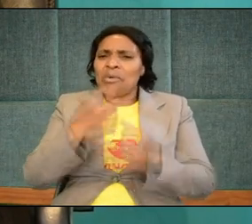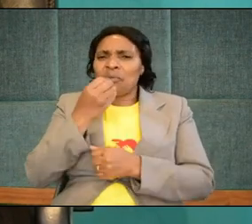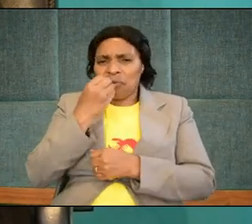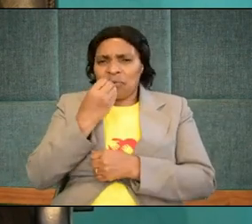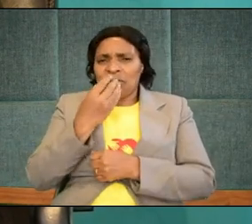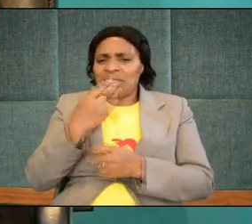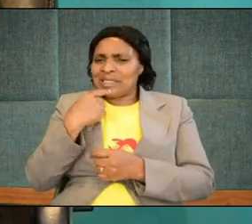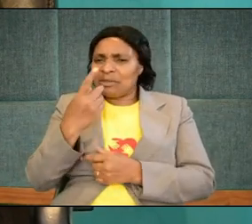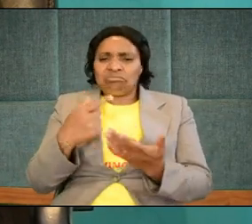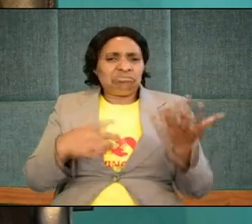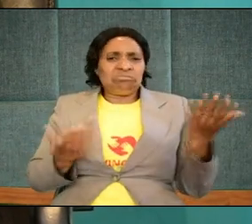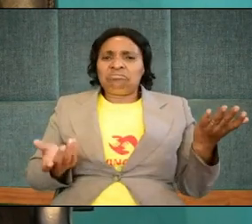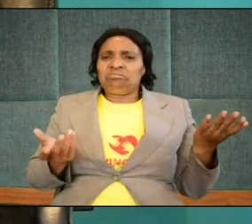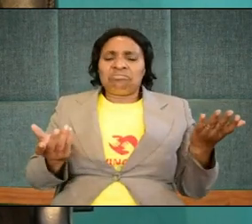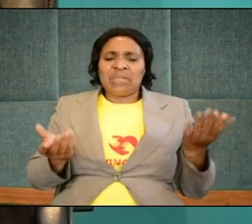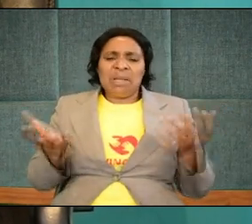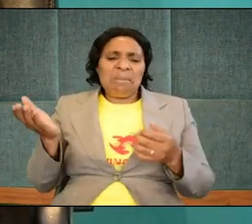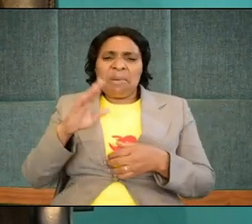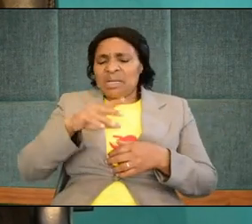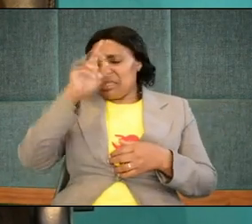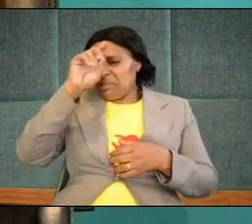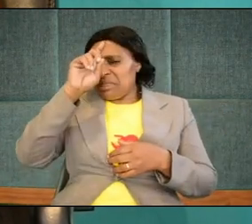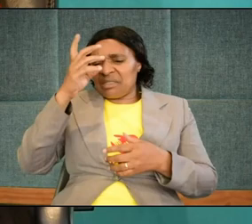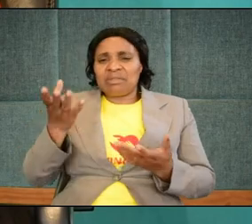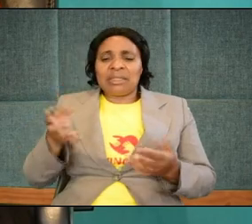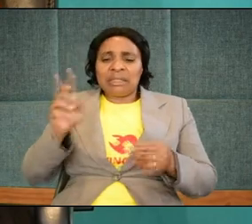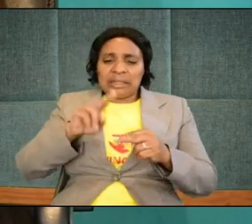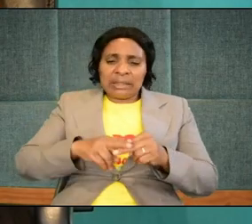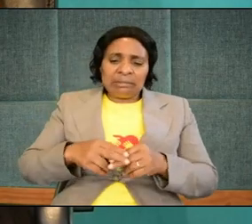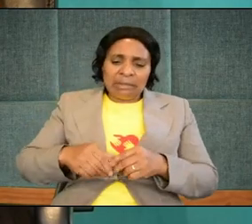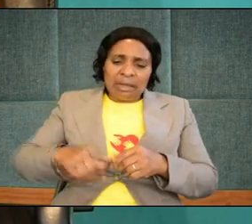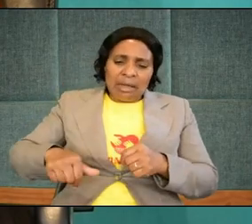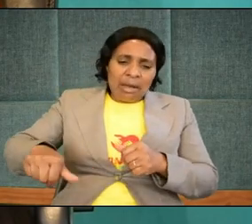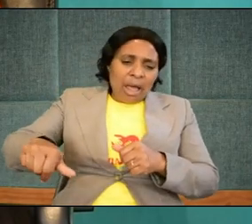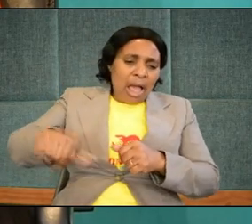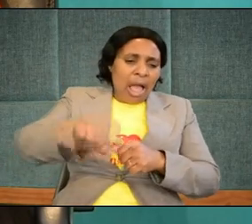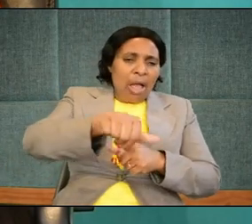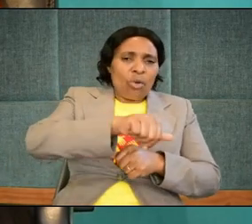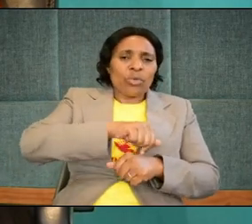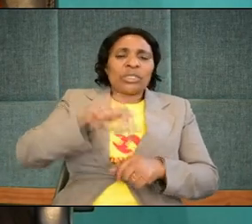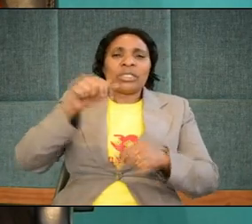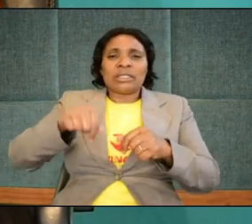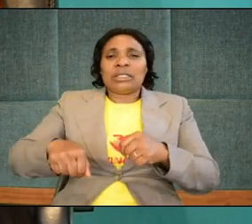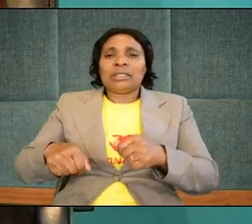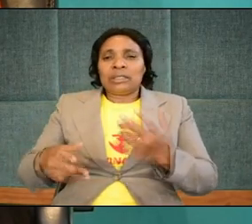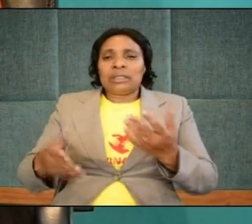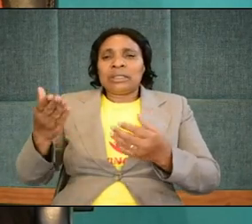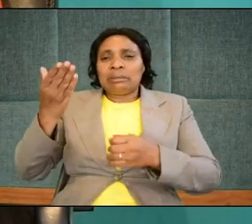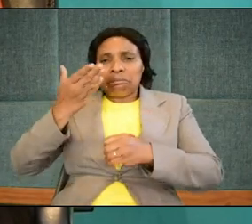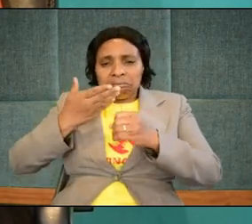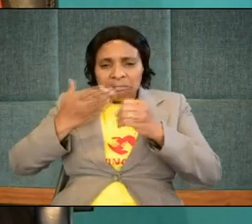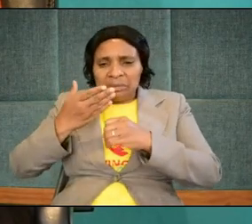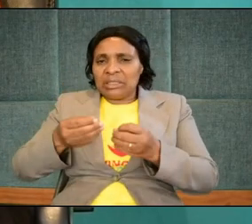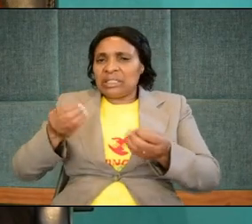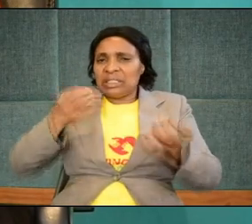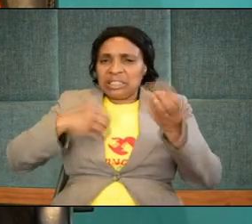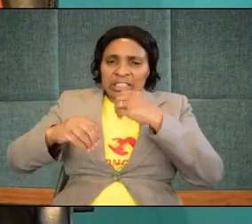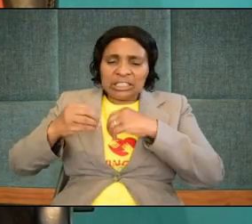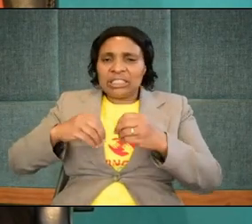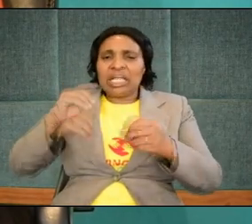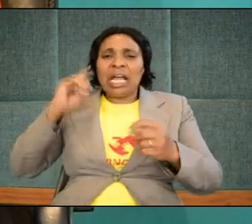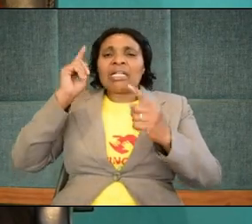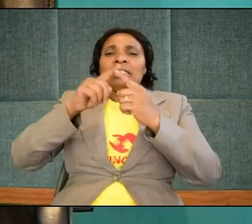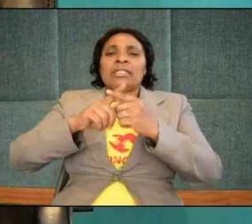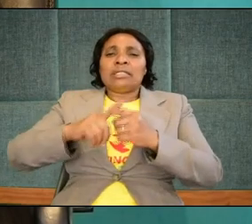Now they were telling him that back in Egypt, we used to sit around these huge pots that had meat in them and we'd eat them till our stomachs would